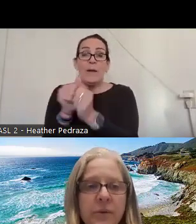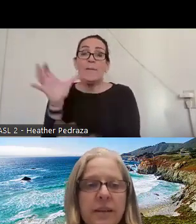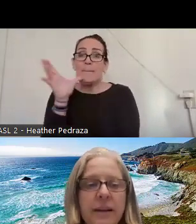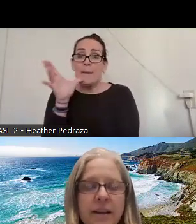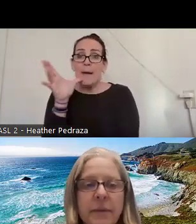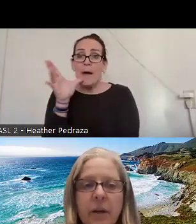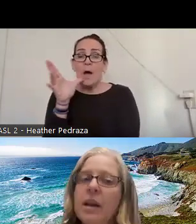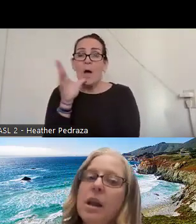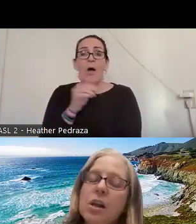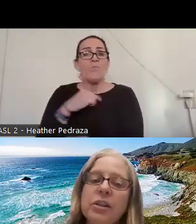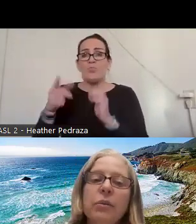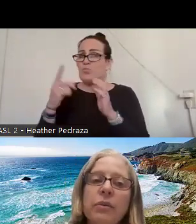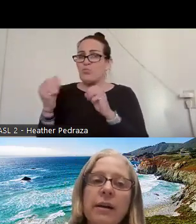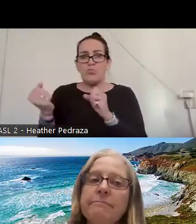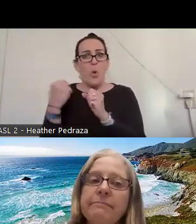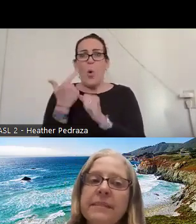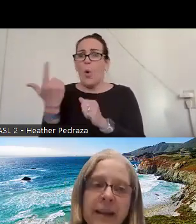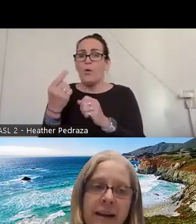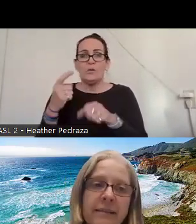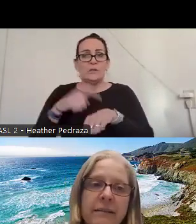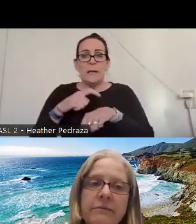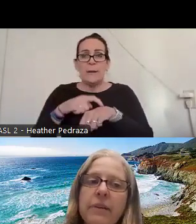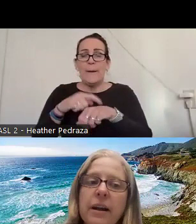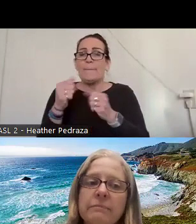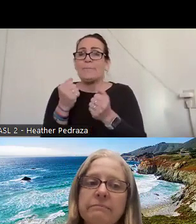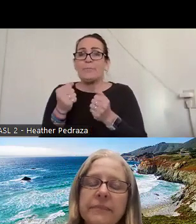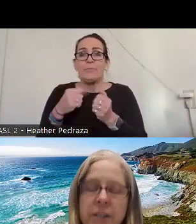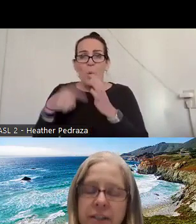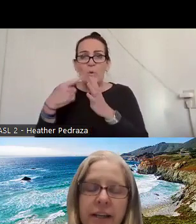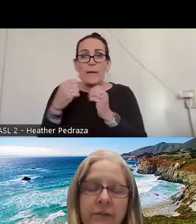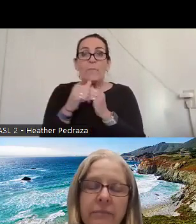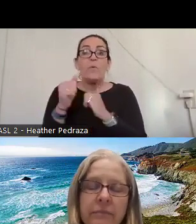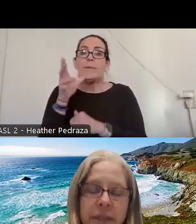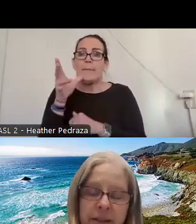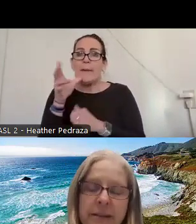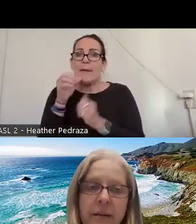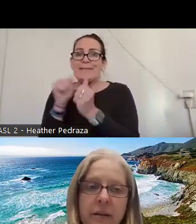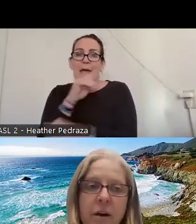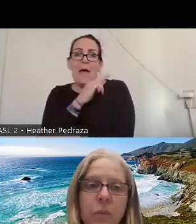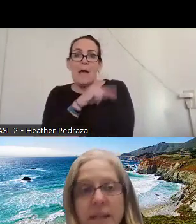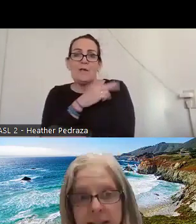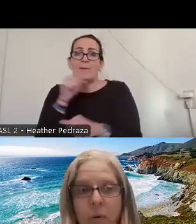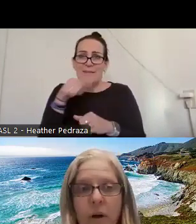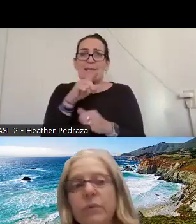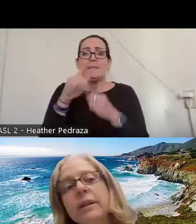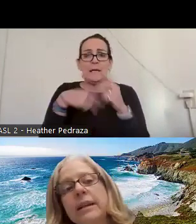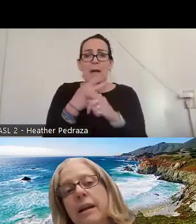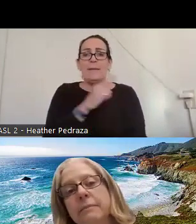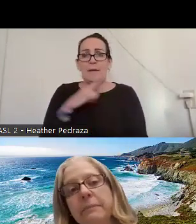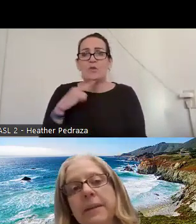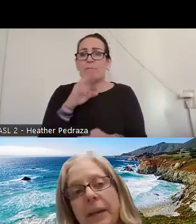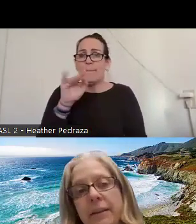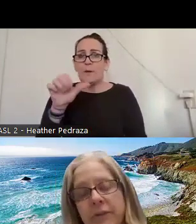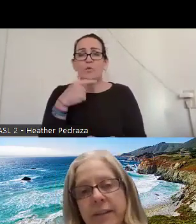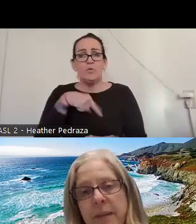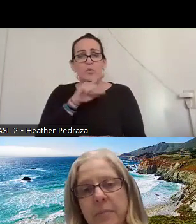time she was in the hospital. So these kinds of legislative bills that we support really